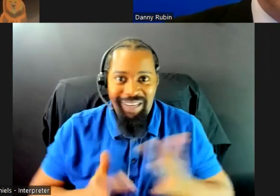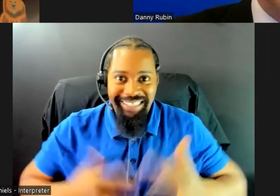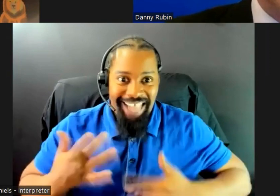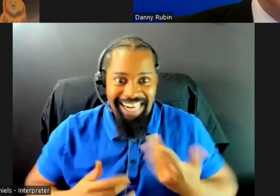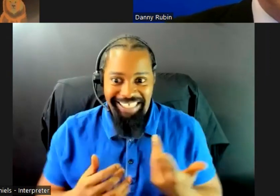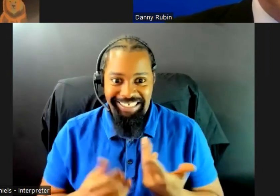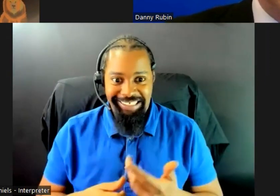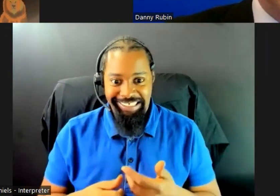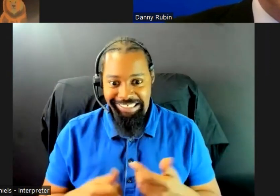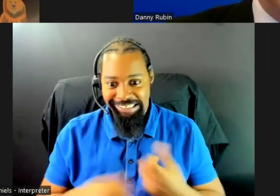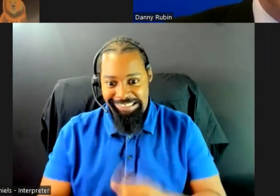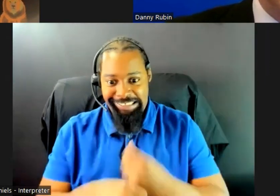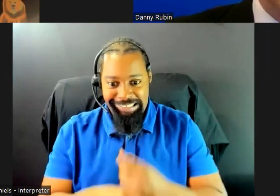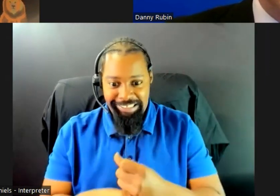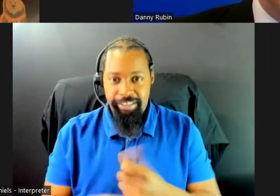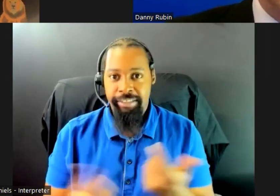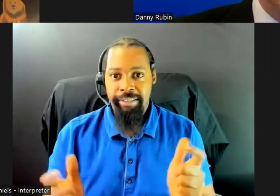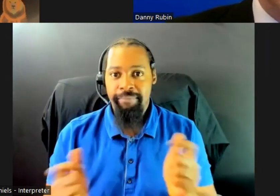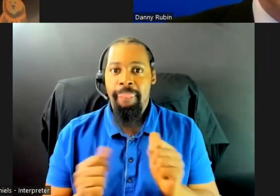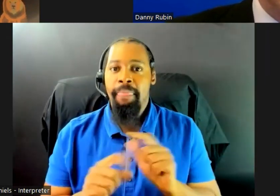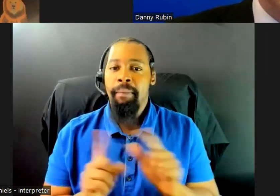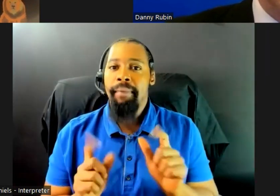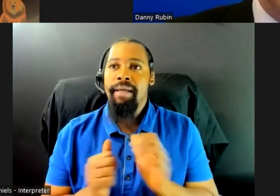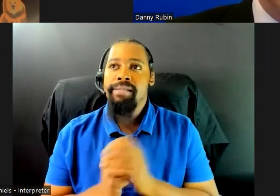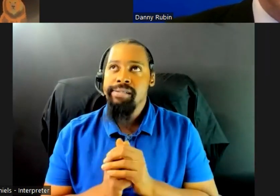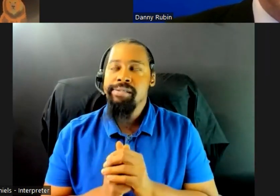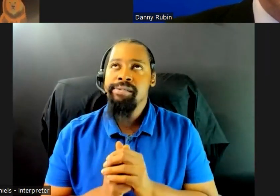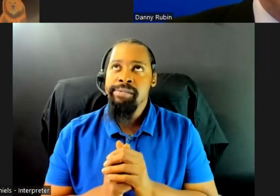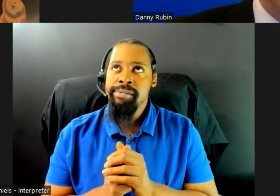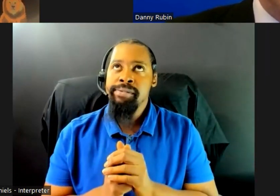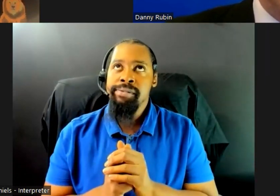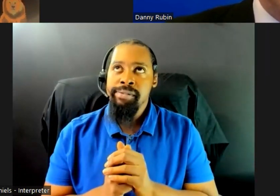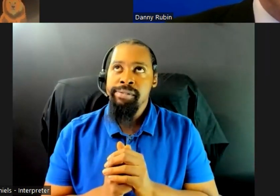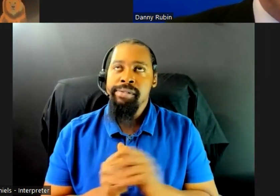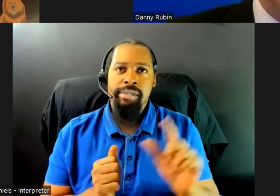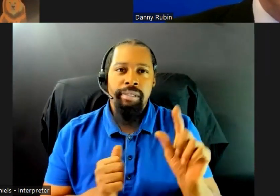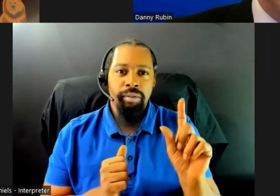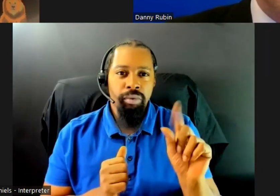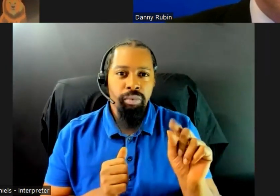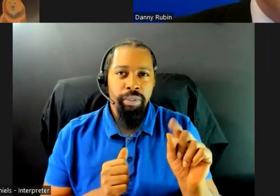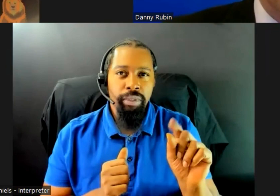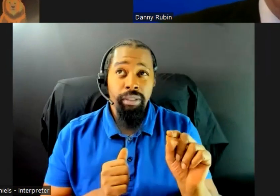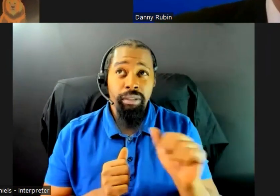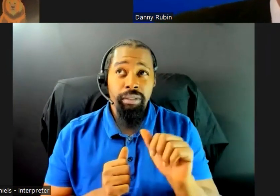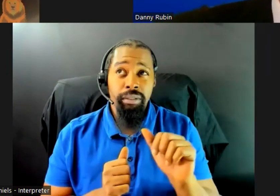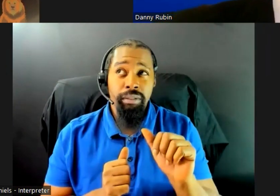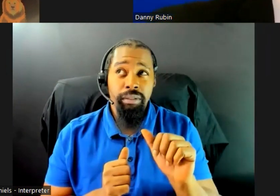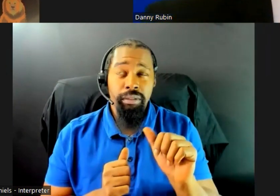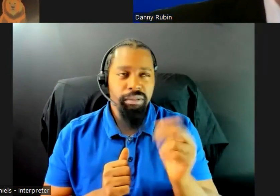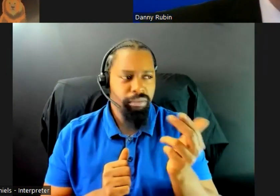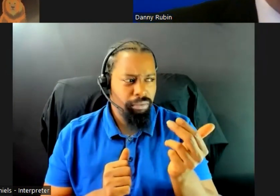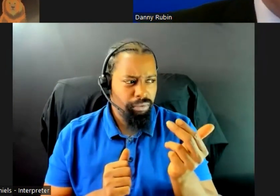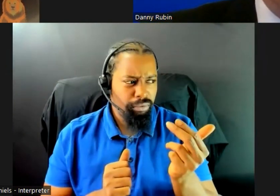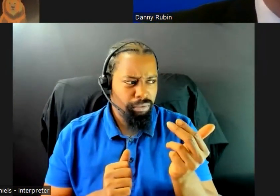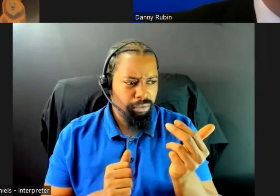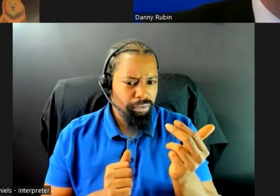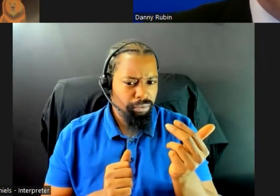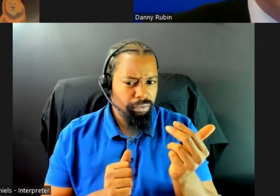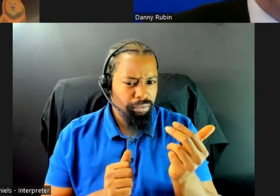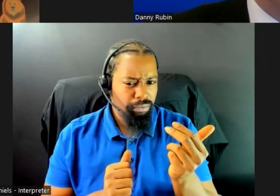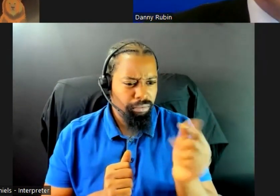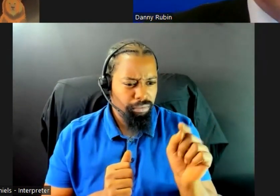But it was 2013, I think, that Instagram started